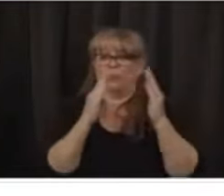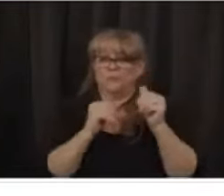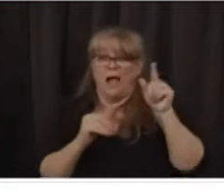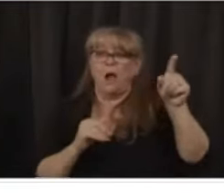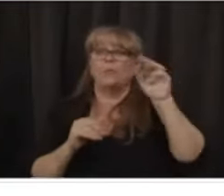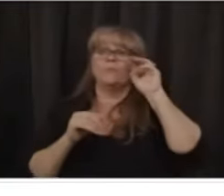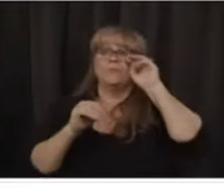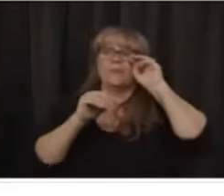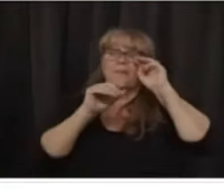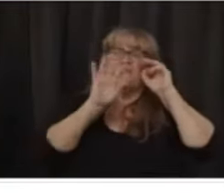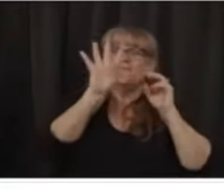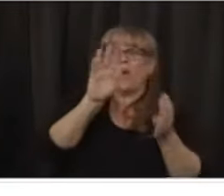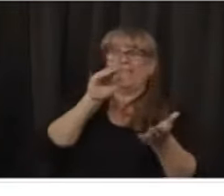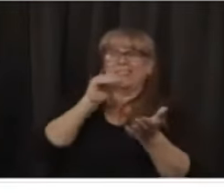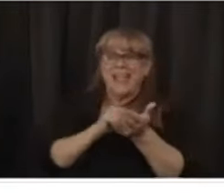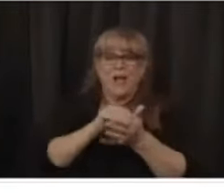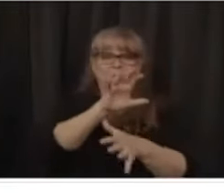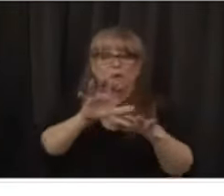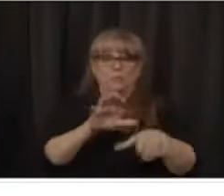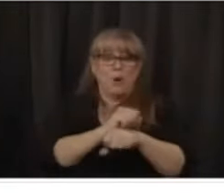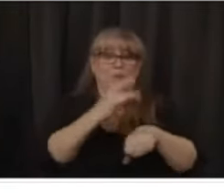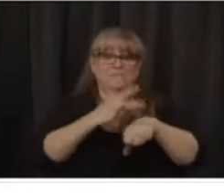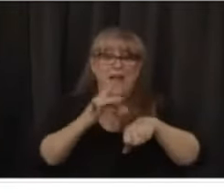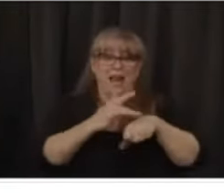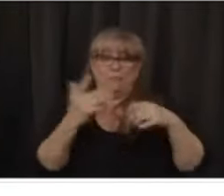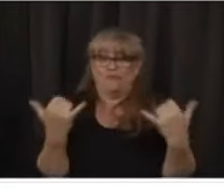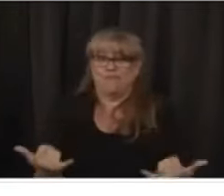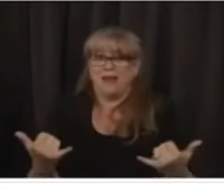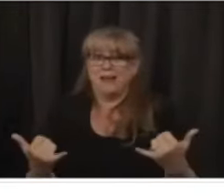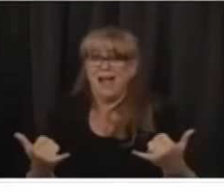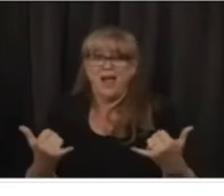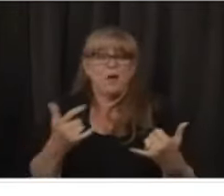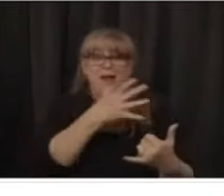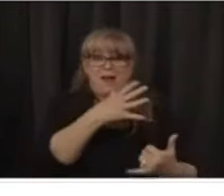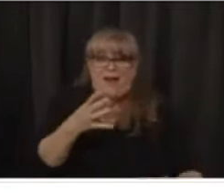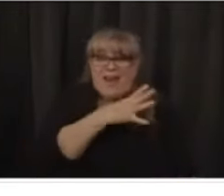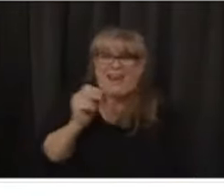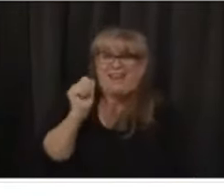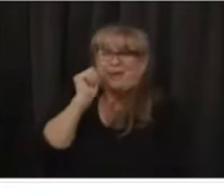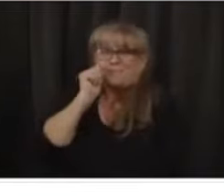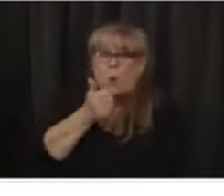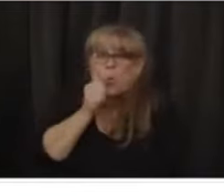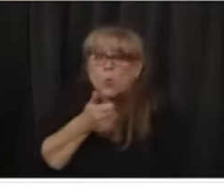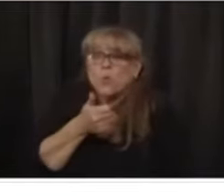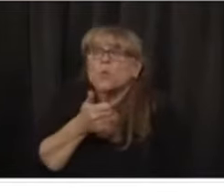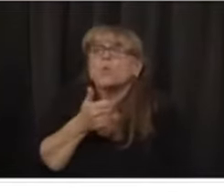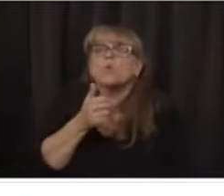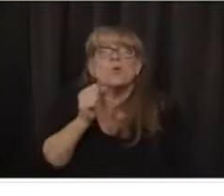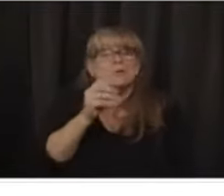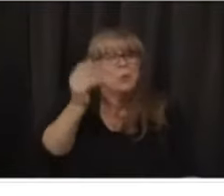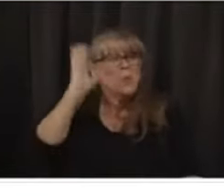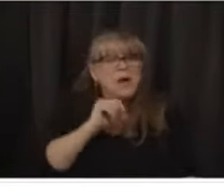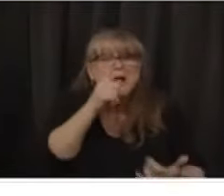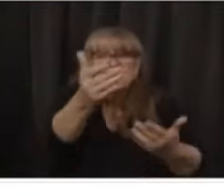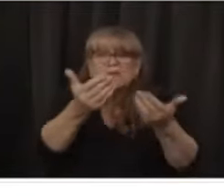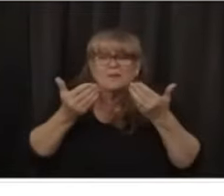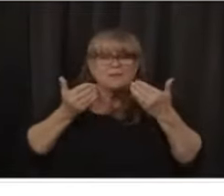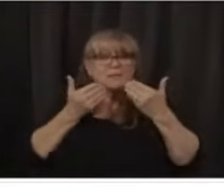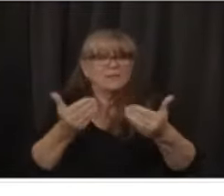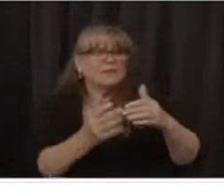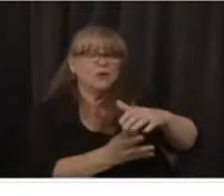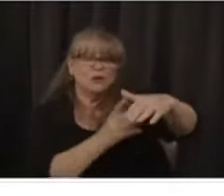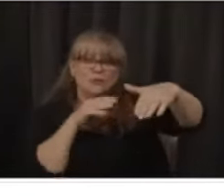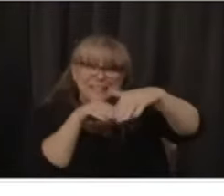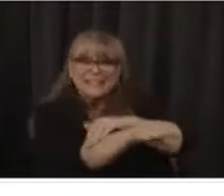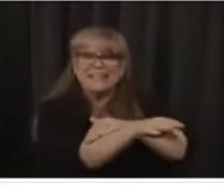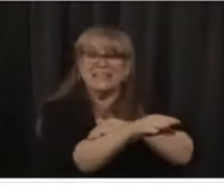4,000 appointments available at Ball Arena today and tomorrow, and you can set one up or you can just go and get vaccinated. And I really, really encourage you